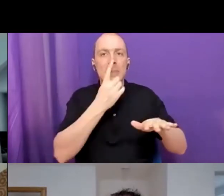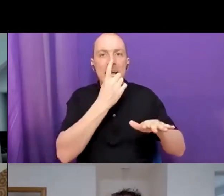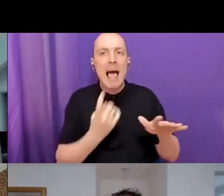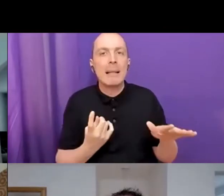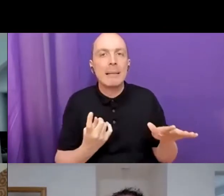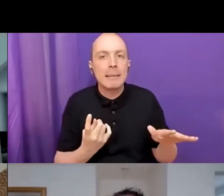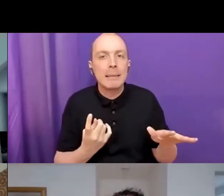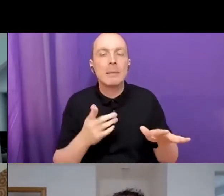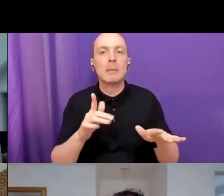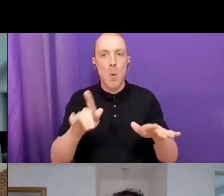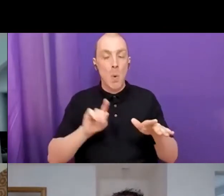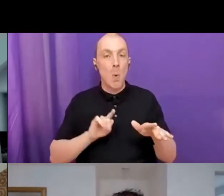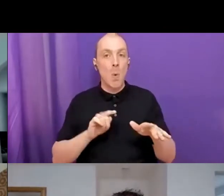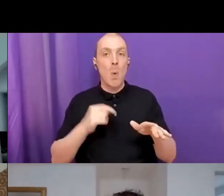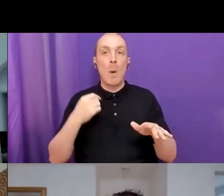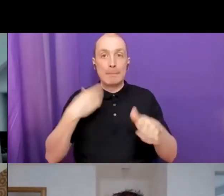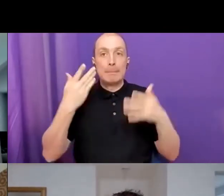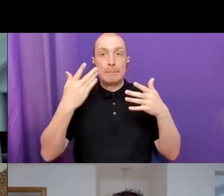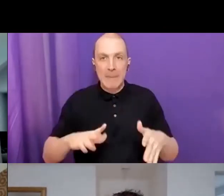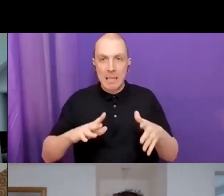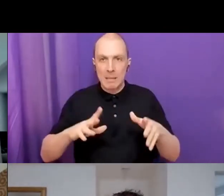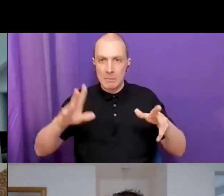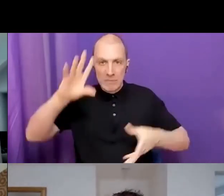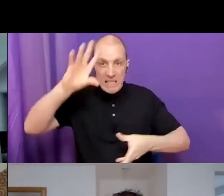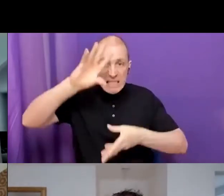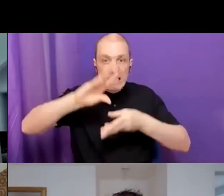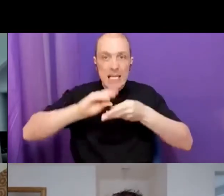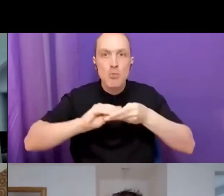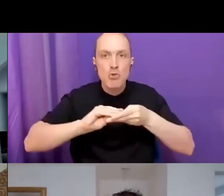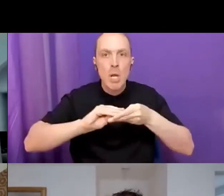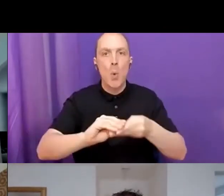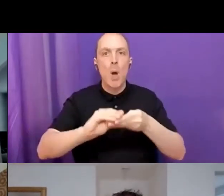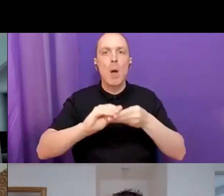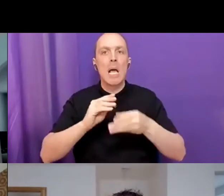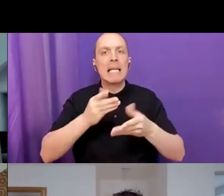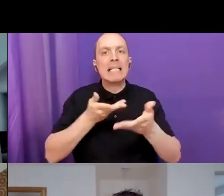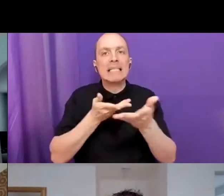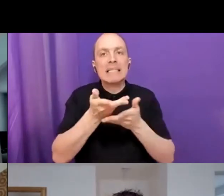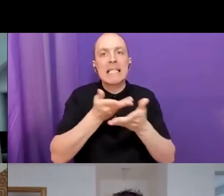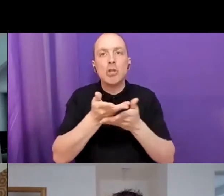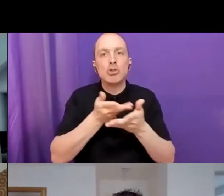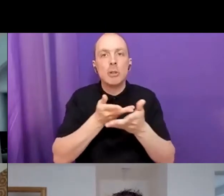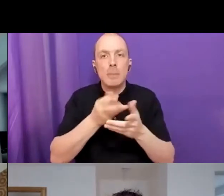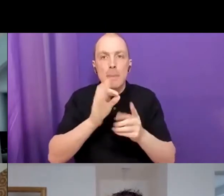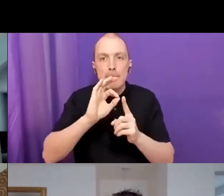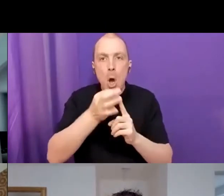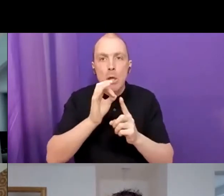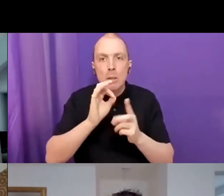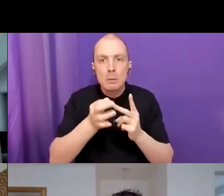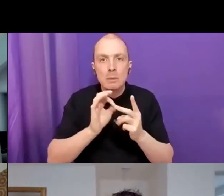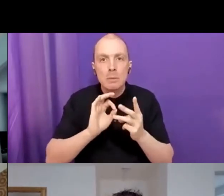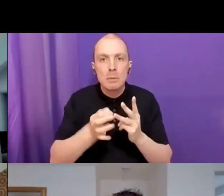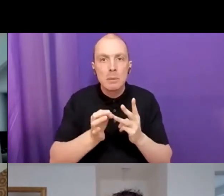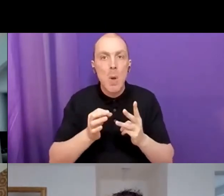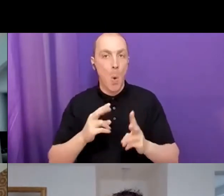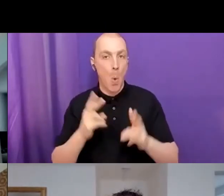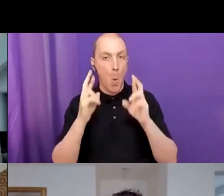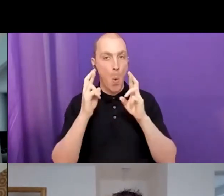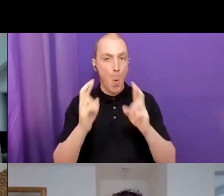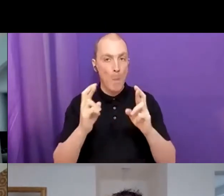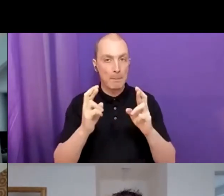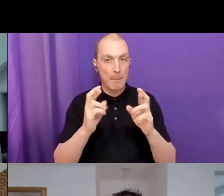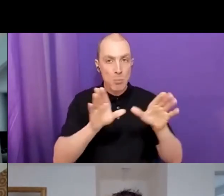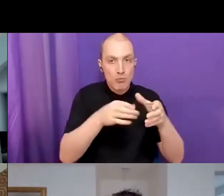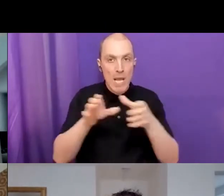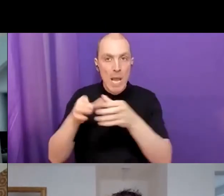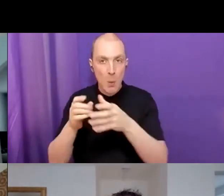based on what you've told us, and we hope this will initiate some very useful conversations during the breakout sessions.